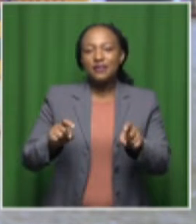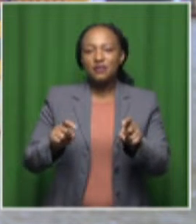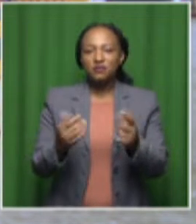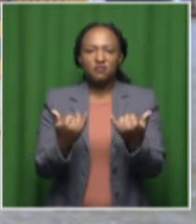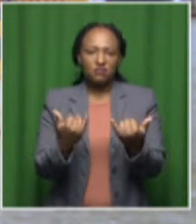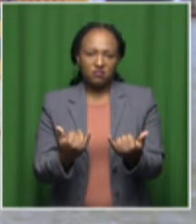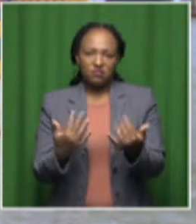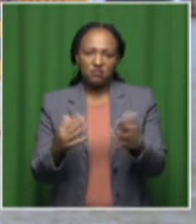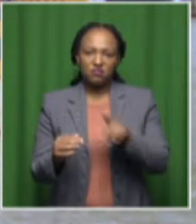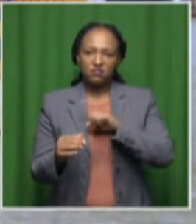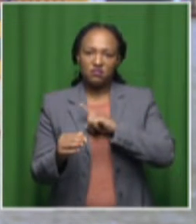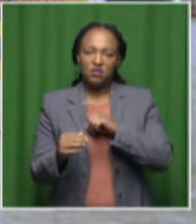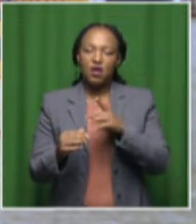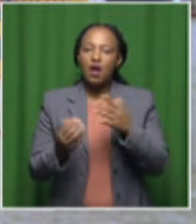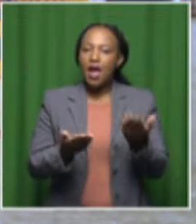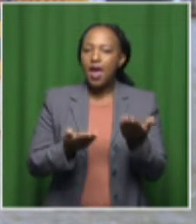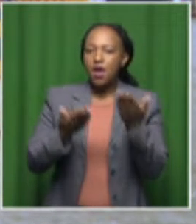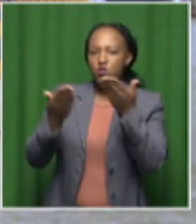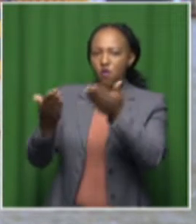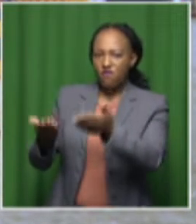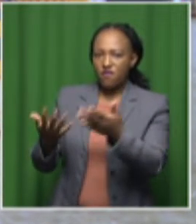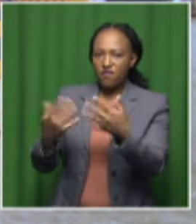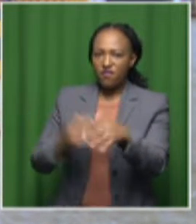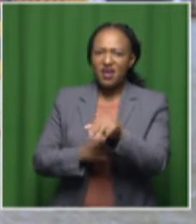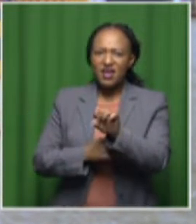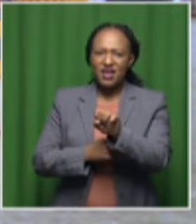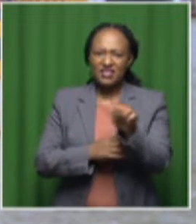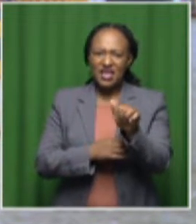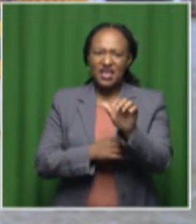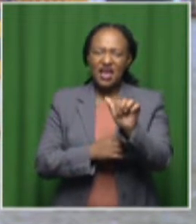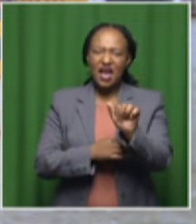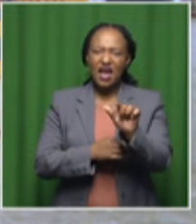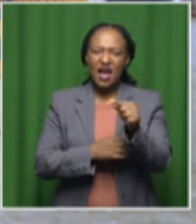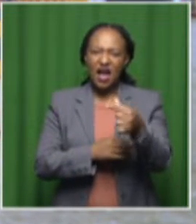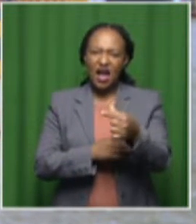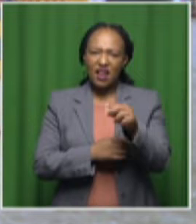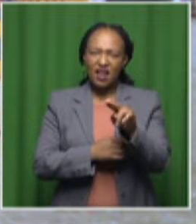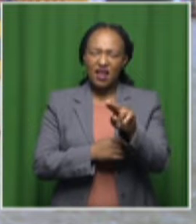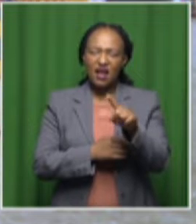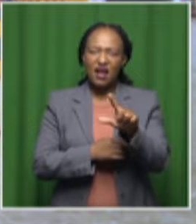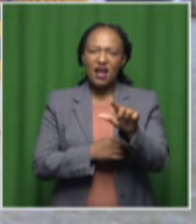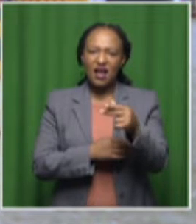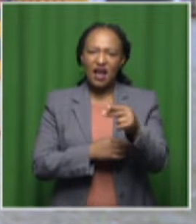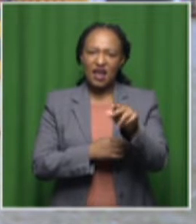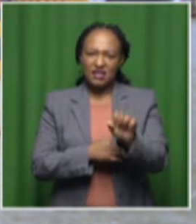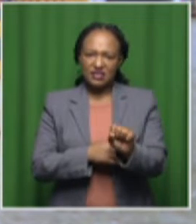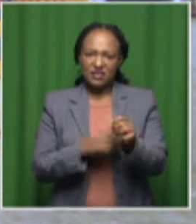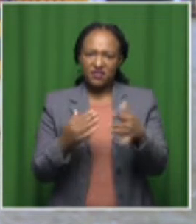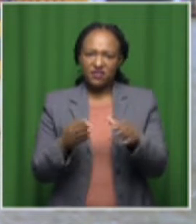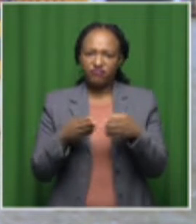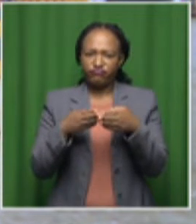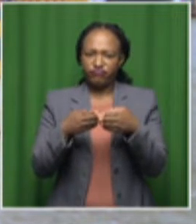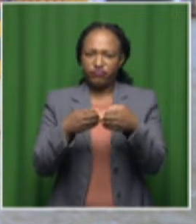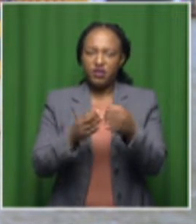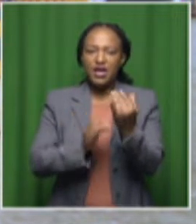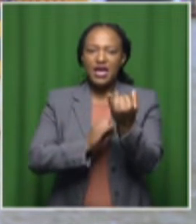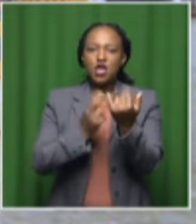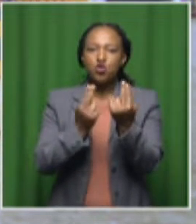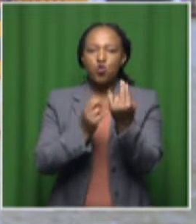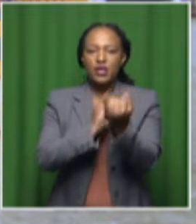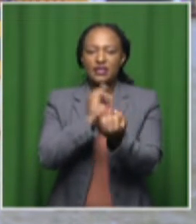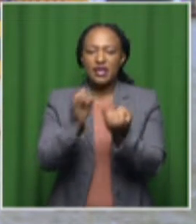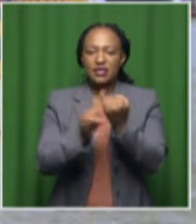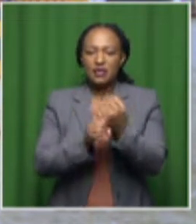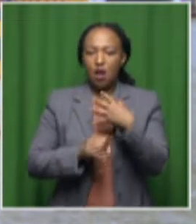today is the official handover of the SA Agulhas, which marks the transition of the vessel to new international